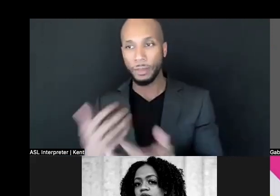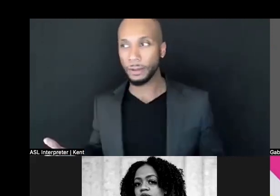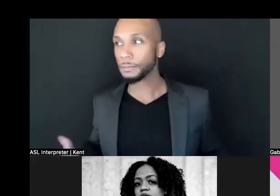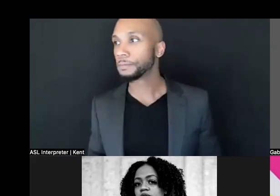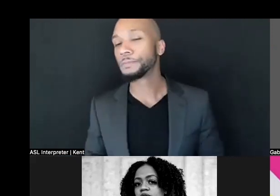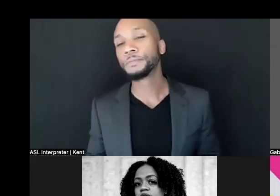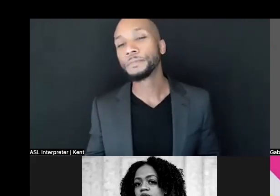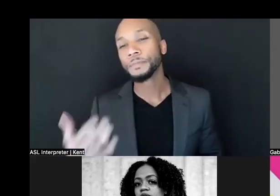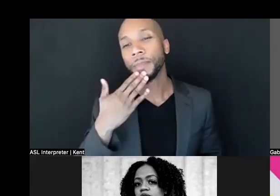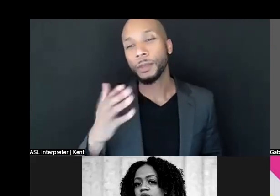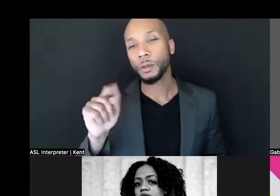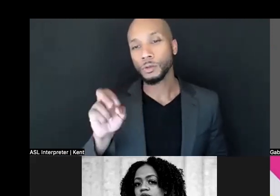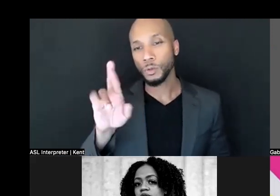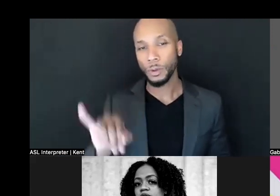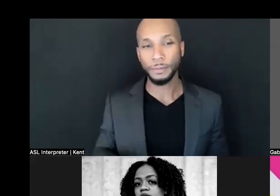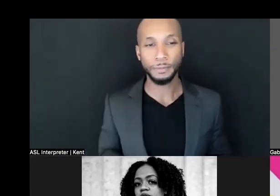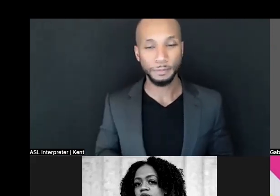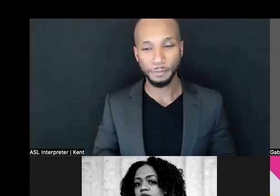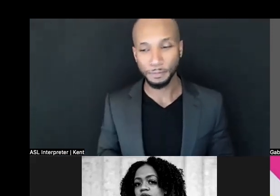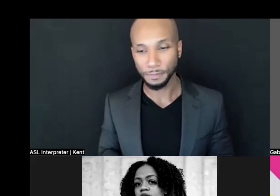Thank you, Tori. Um,